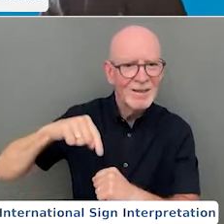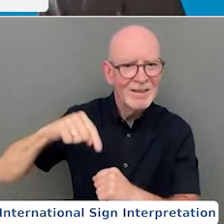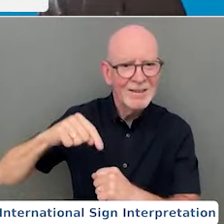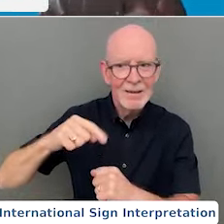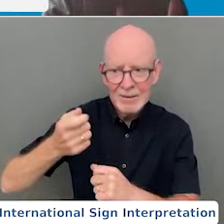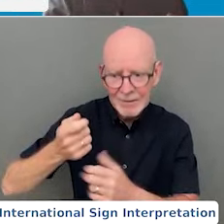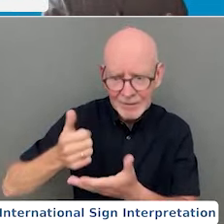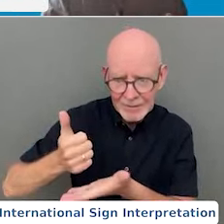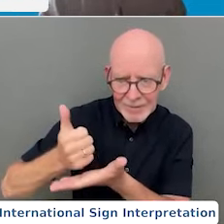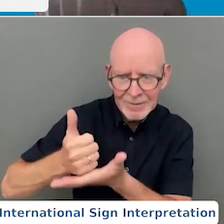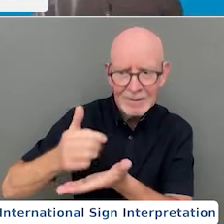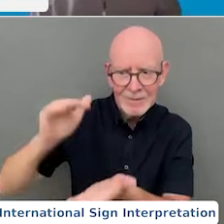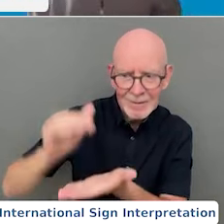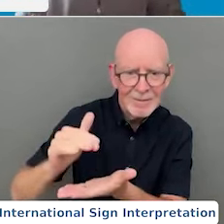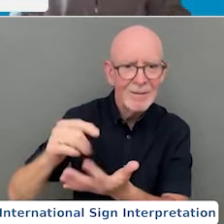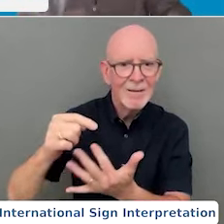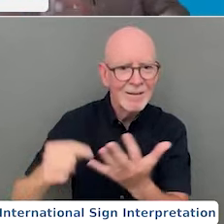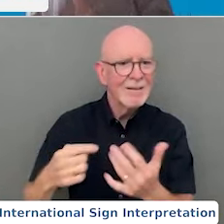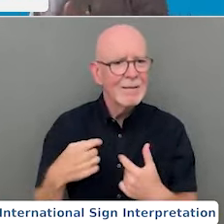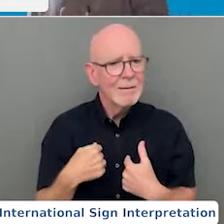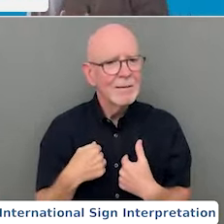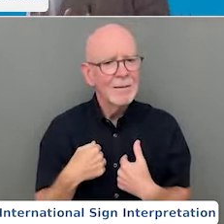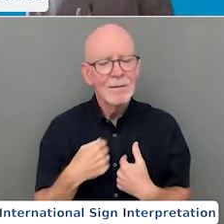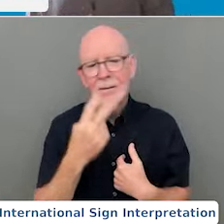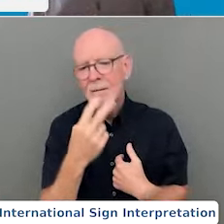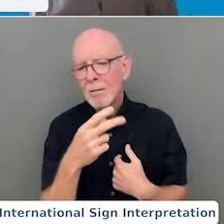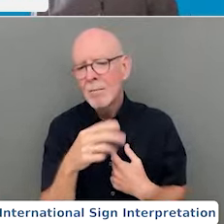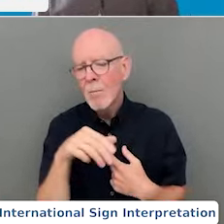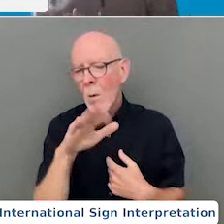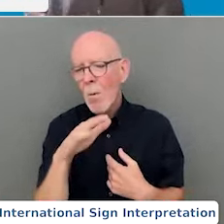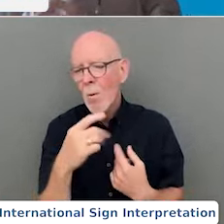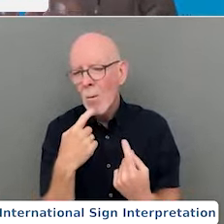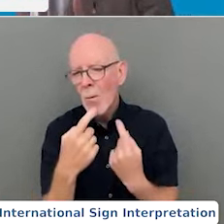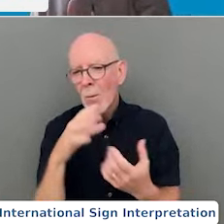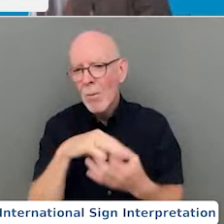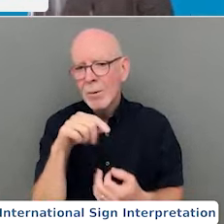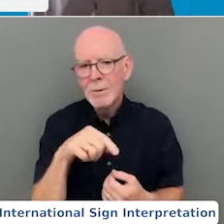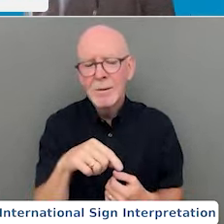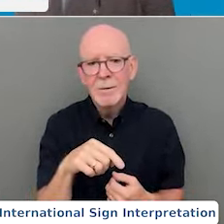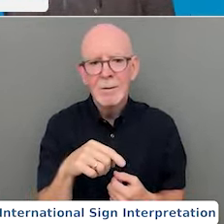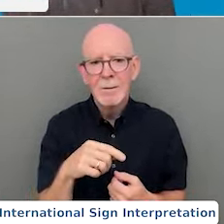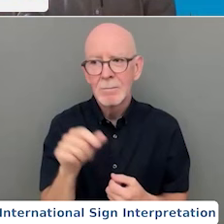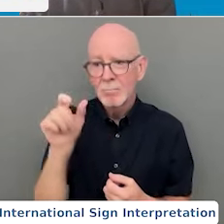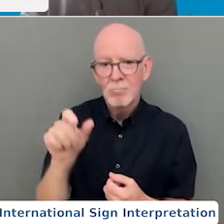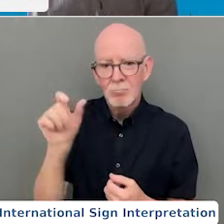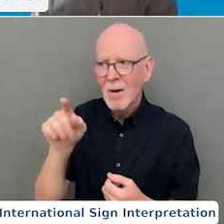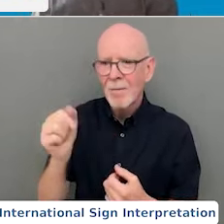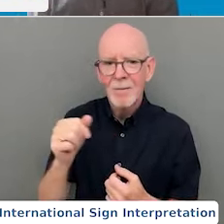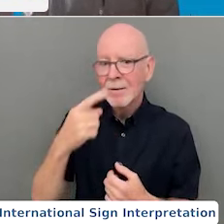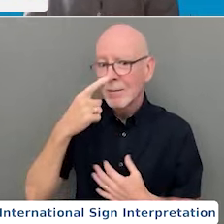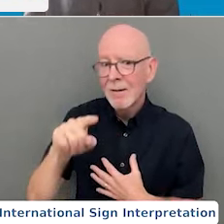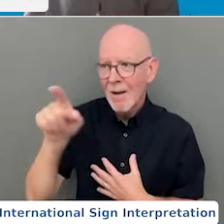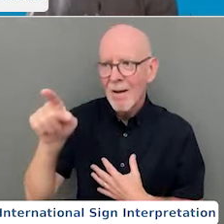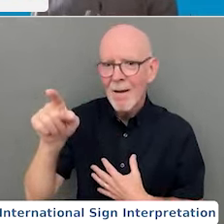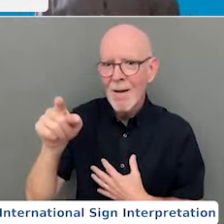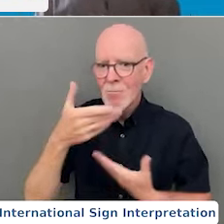environmental intervention on accessibility of public transport plus social protection intervention in terms of concession, and we could refer also